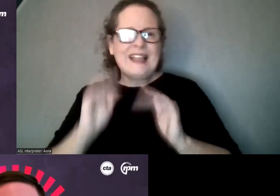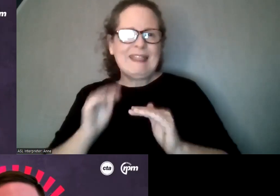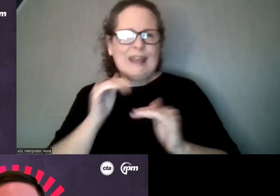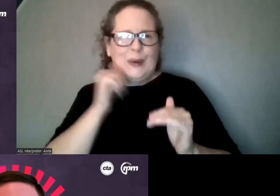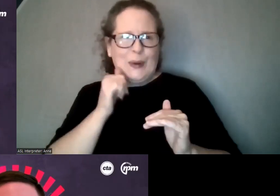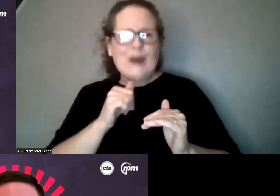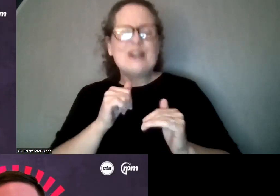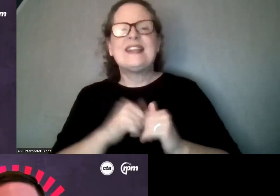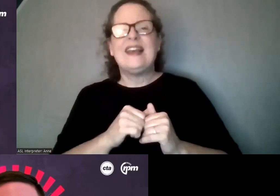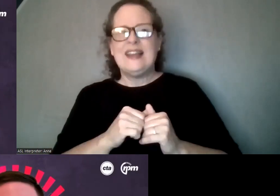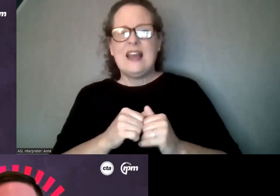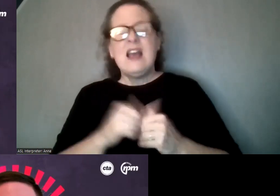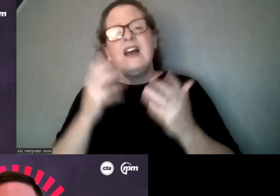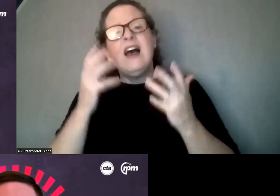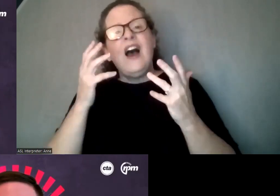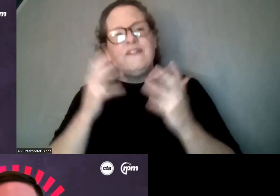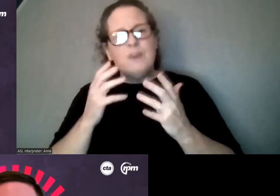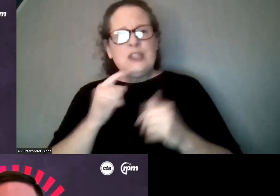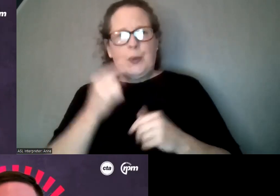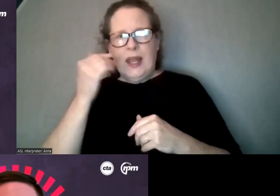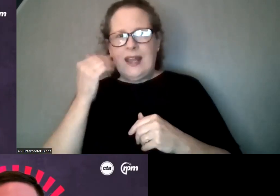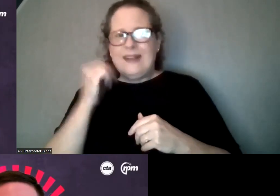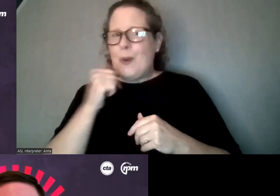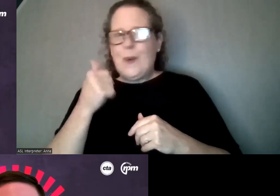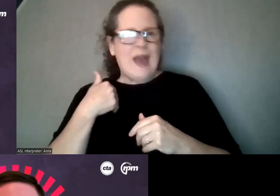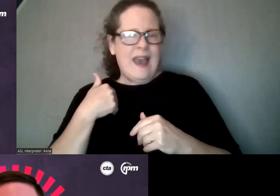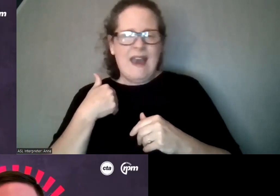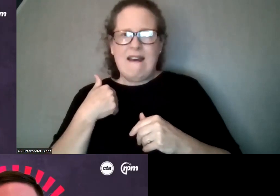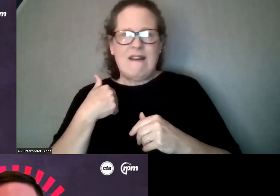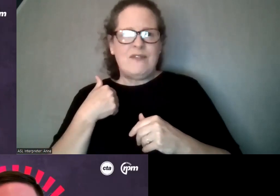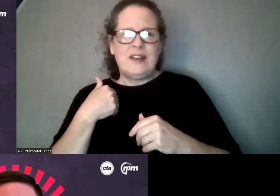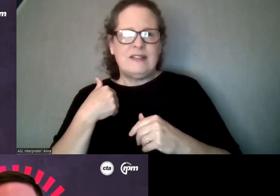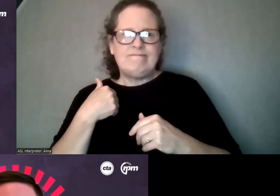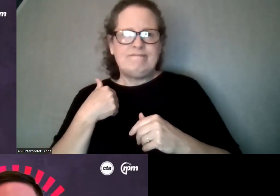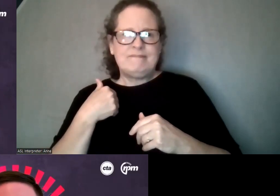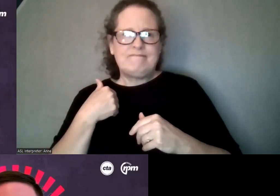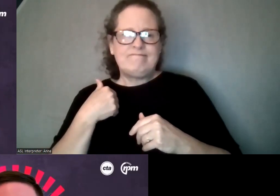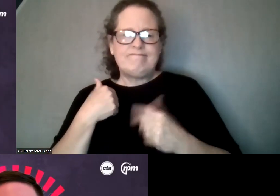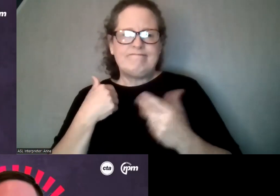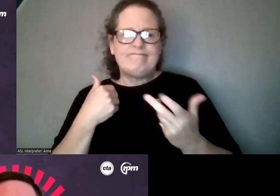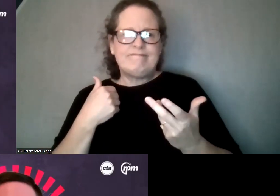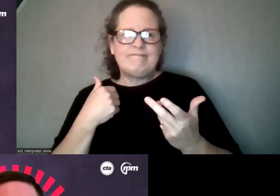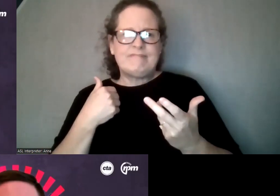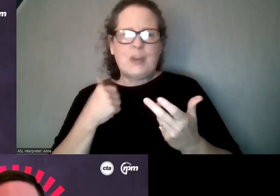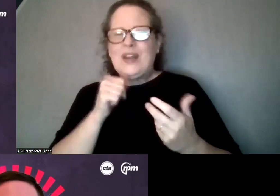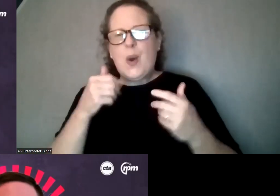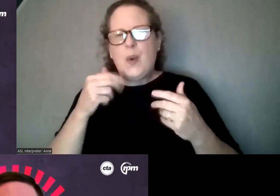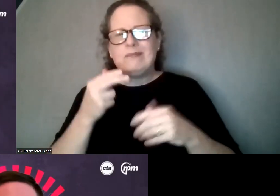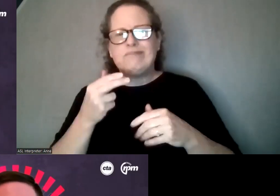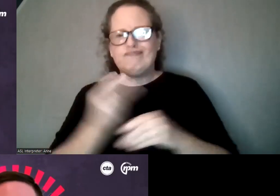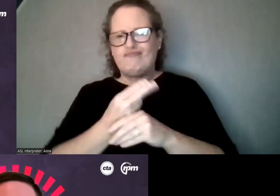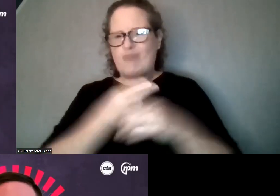is unfortunately we no longer have an that, we don't wear this every day. We lost this